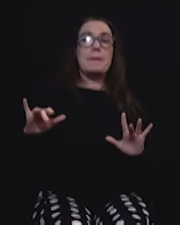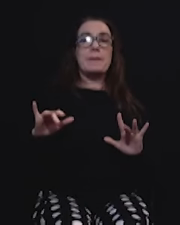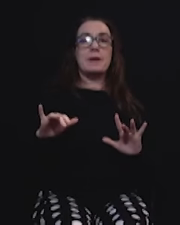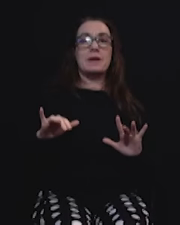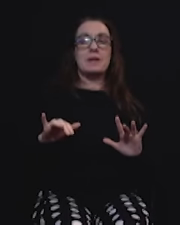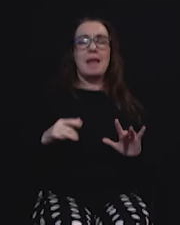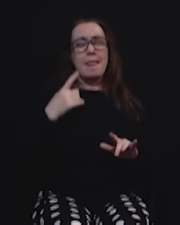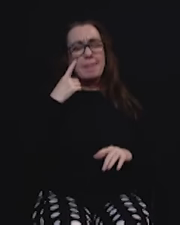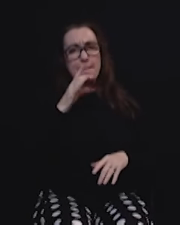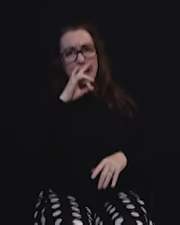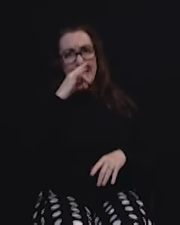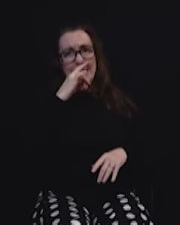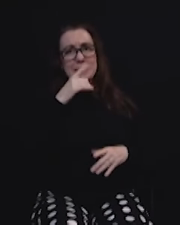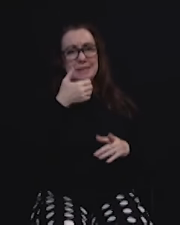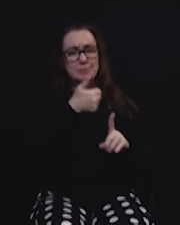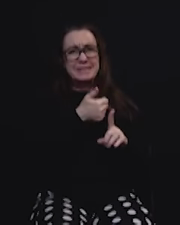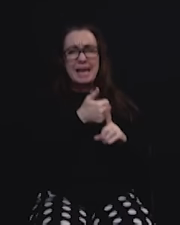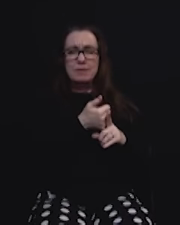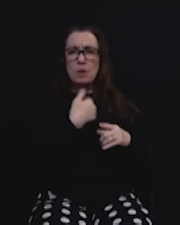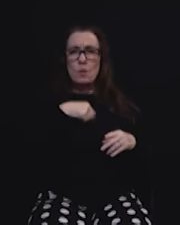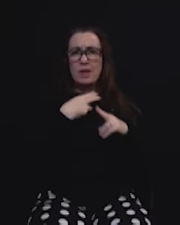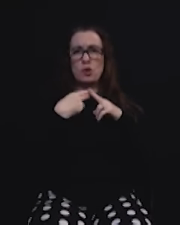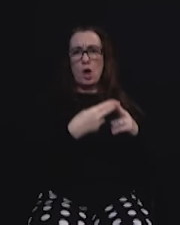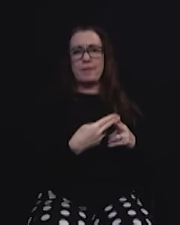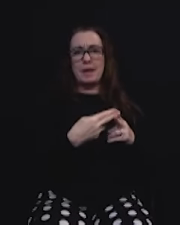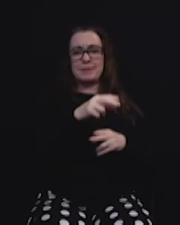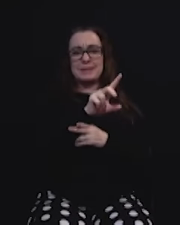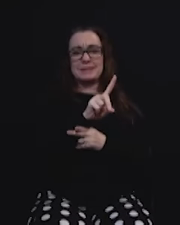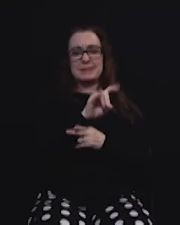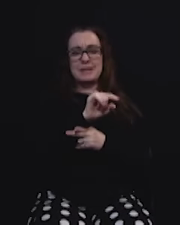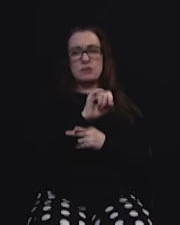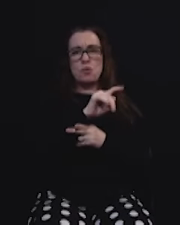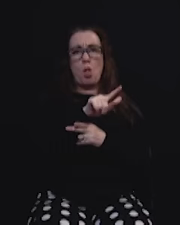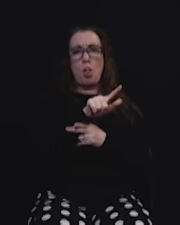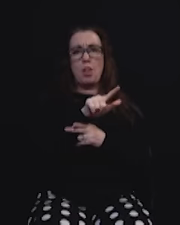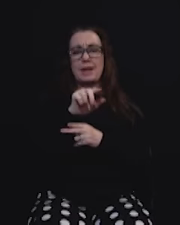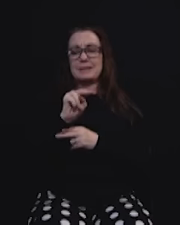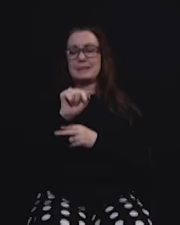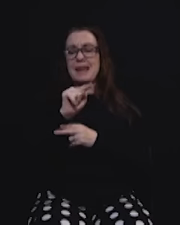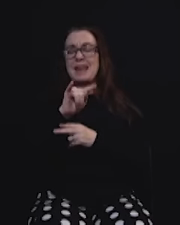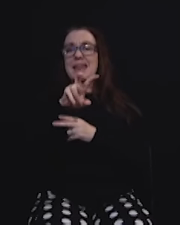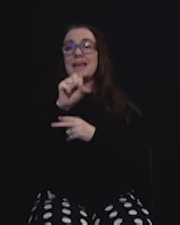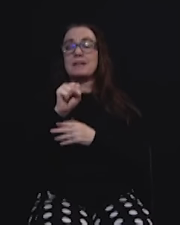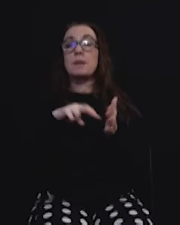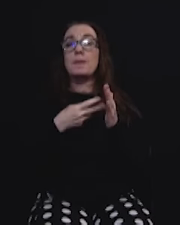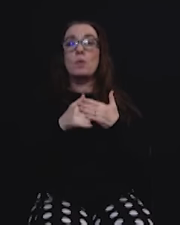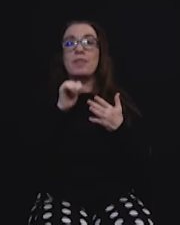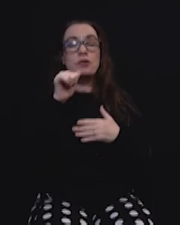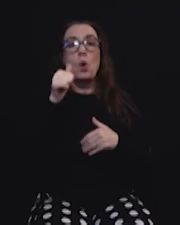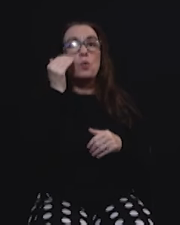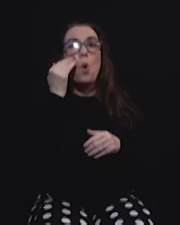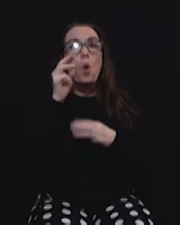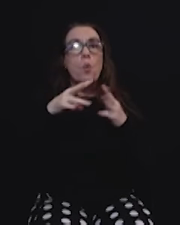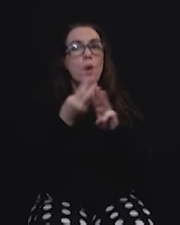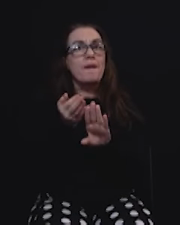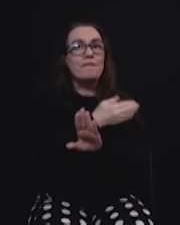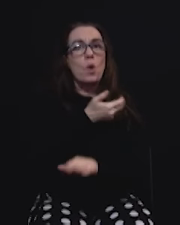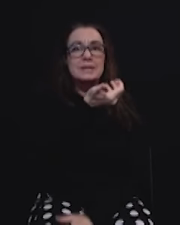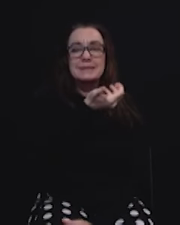And when I think of our kids who are as we call them, digital natives, right? They don't remember a world before cell